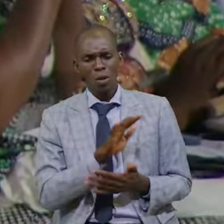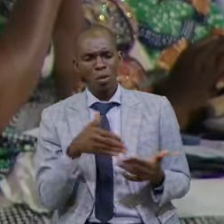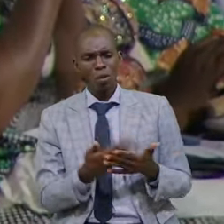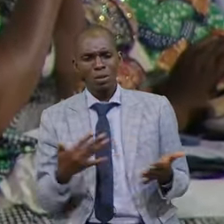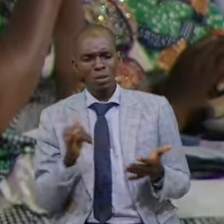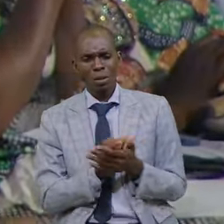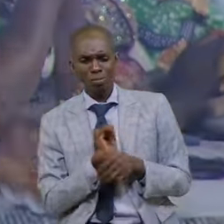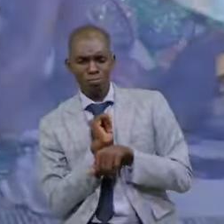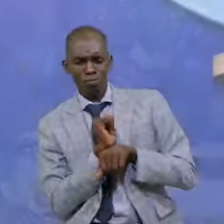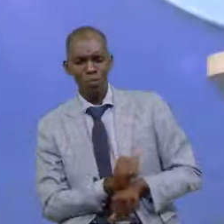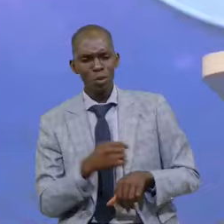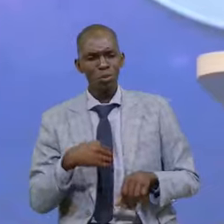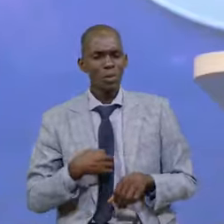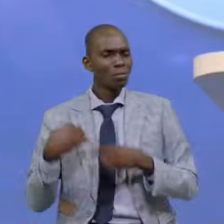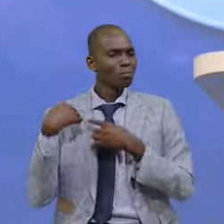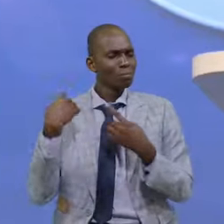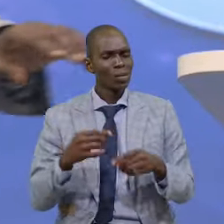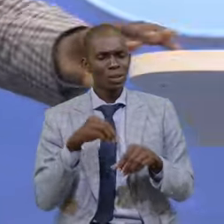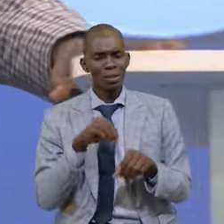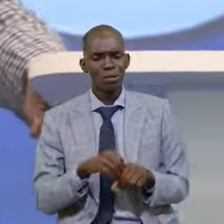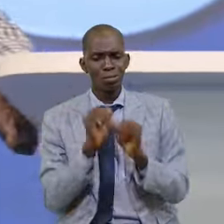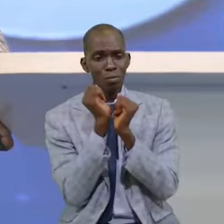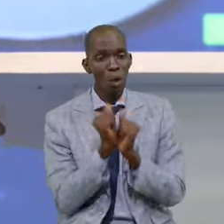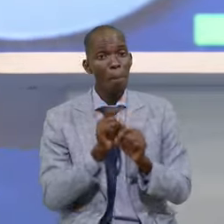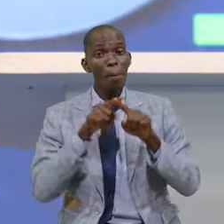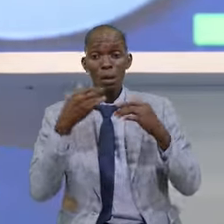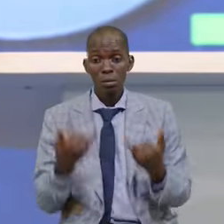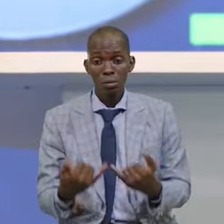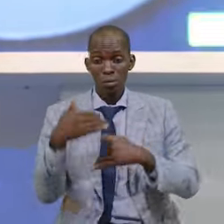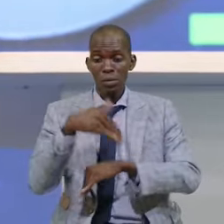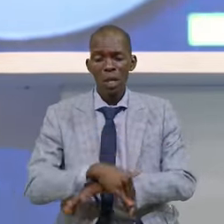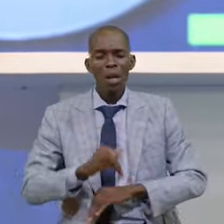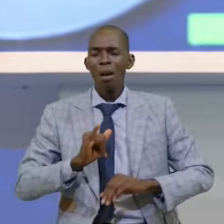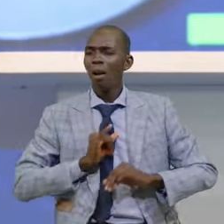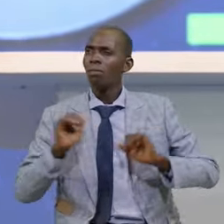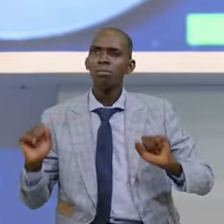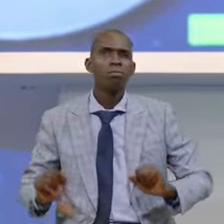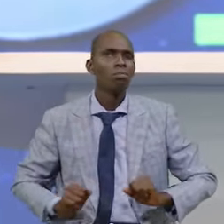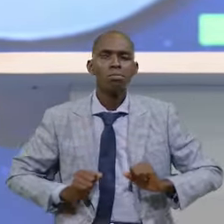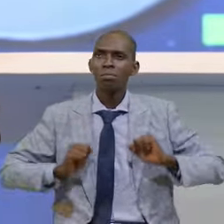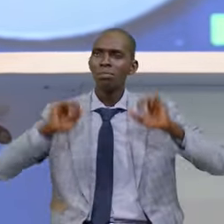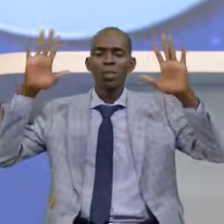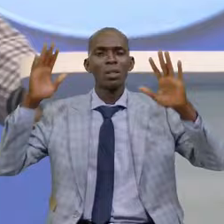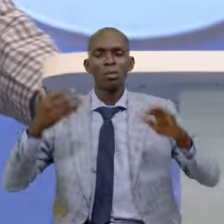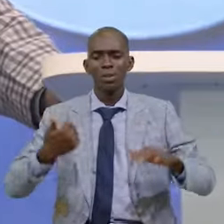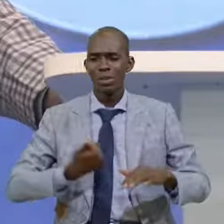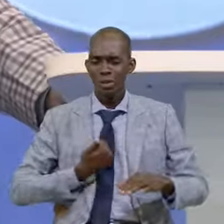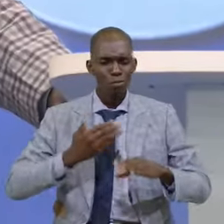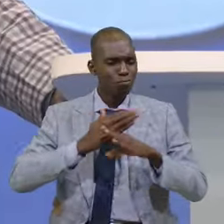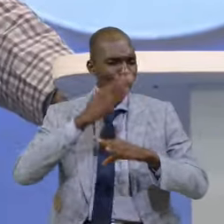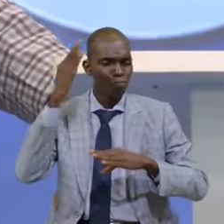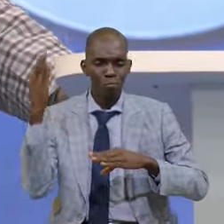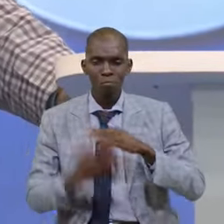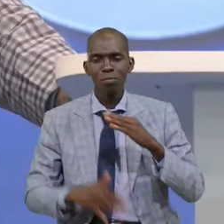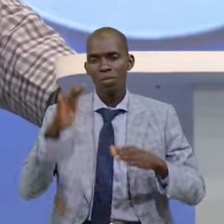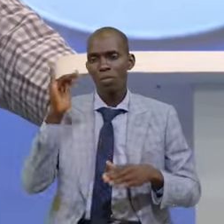in captivity. But tonight, I give myself unreservedly. I will